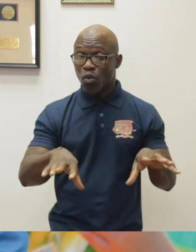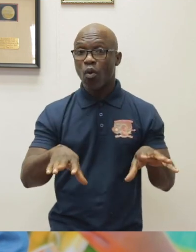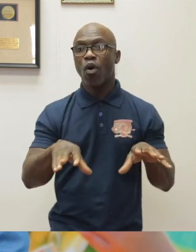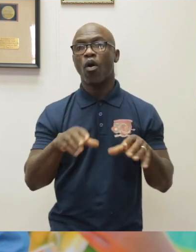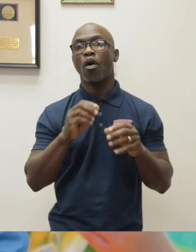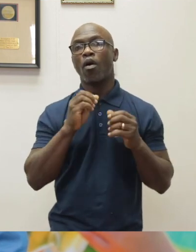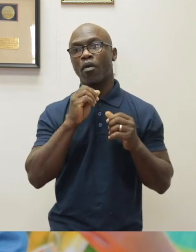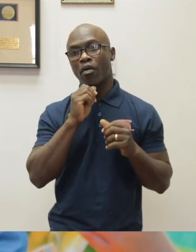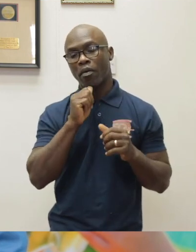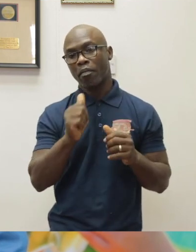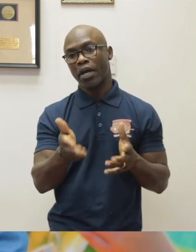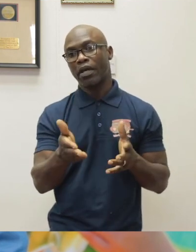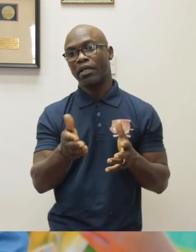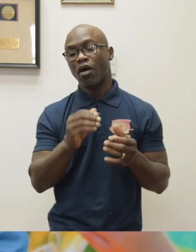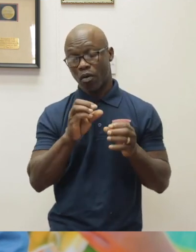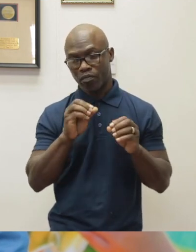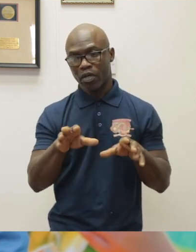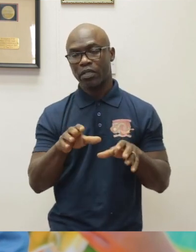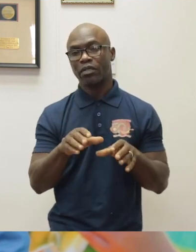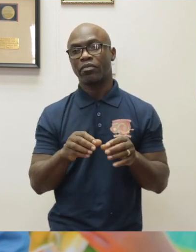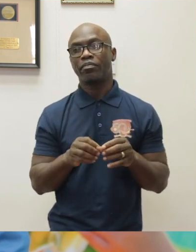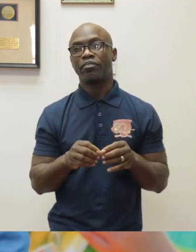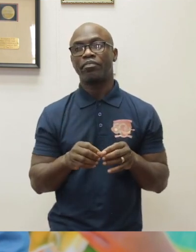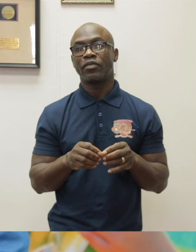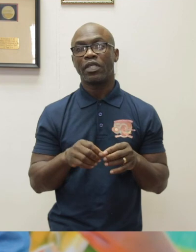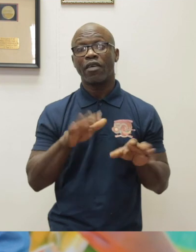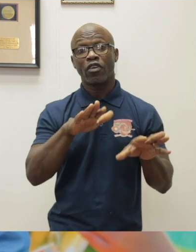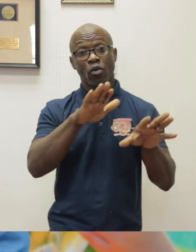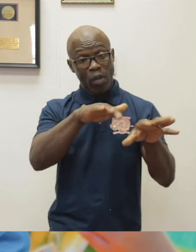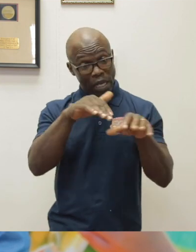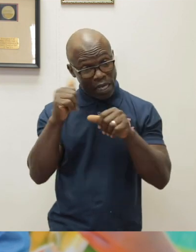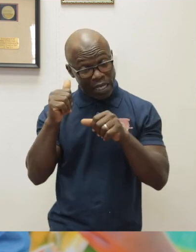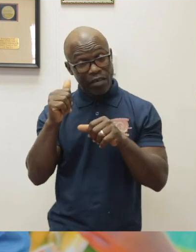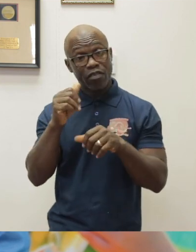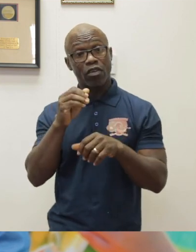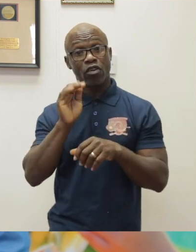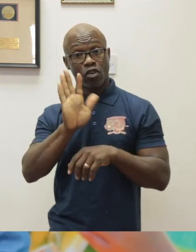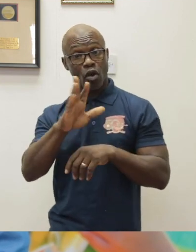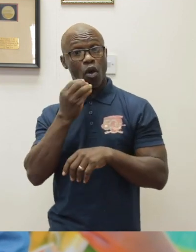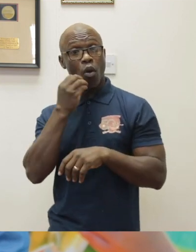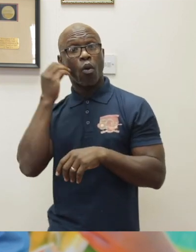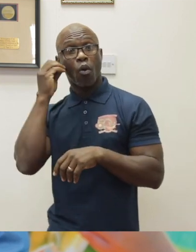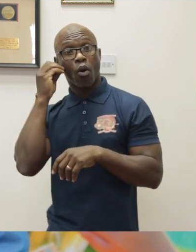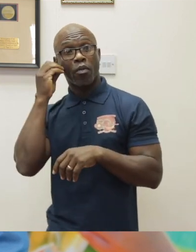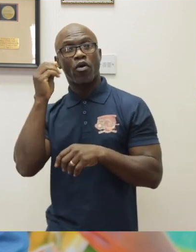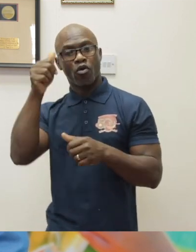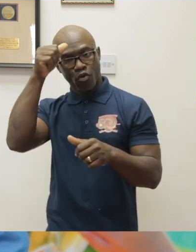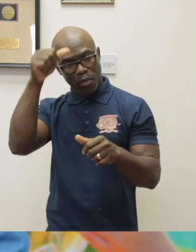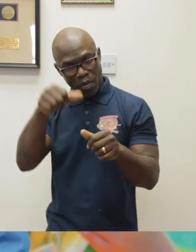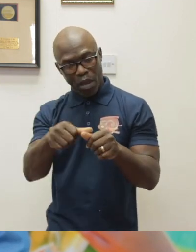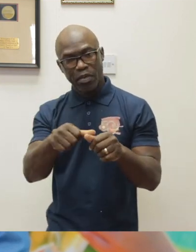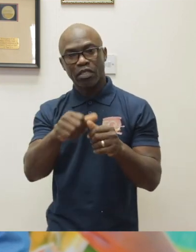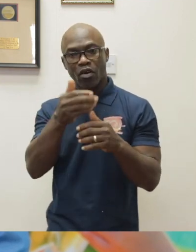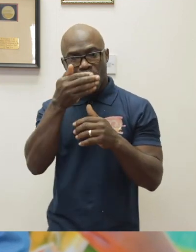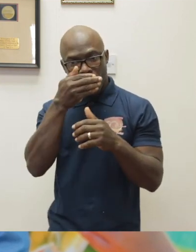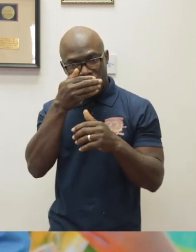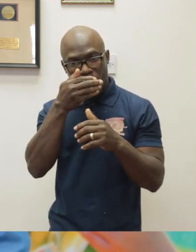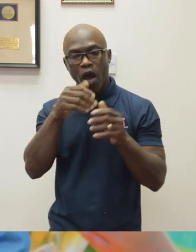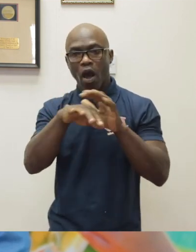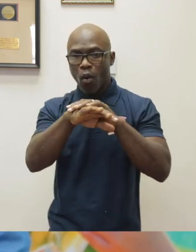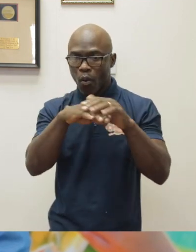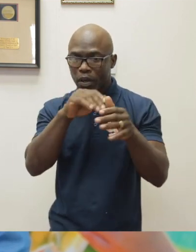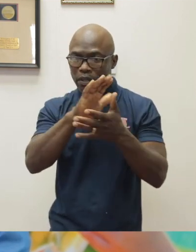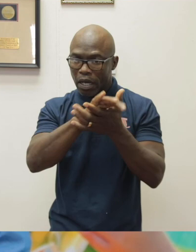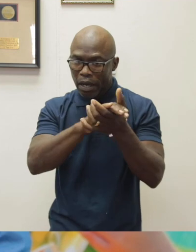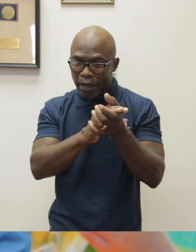must absolutely leave your home, remember to cover your nose and mouth. Remember, wash your hands